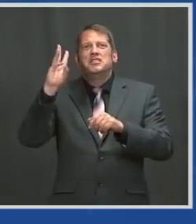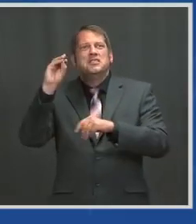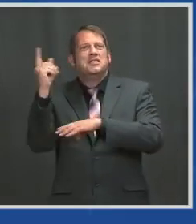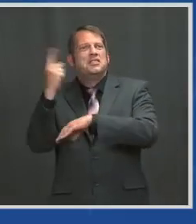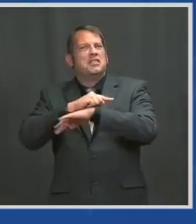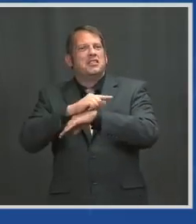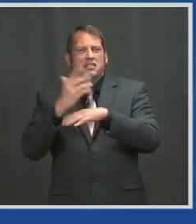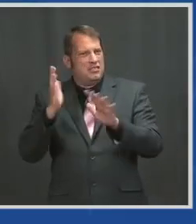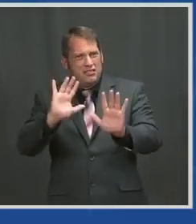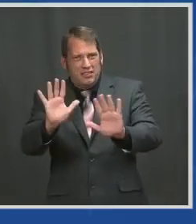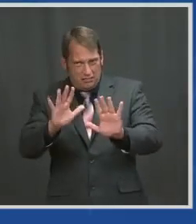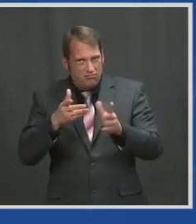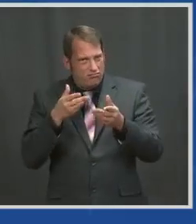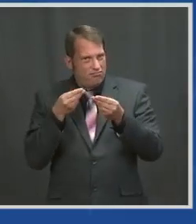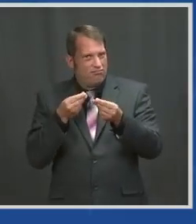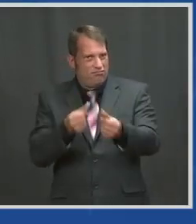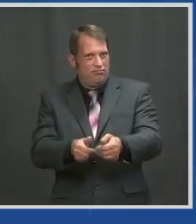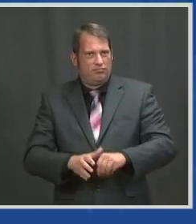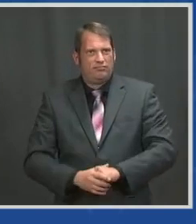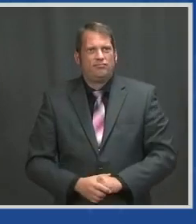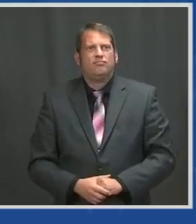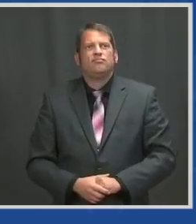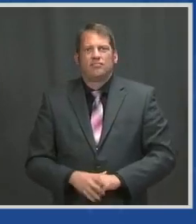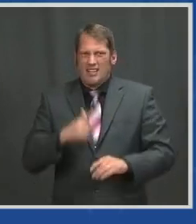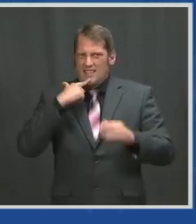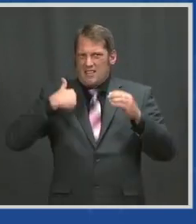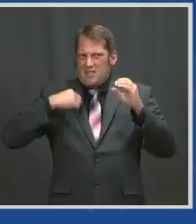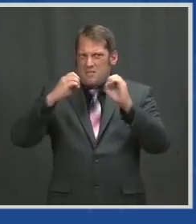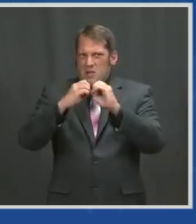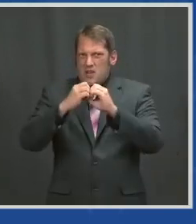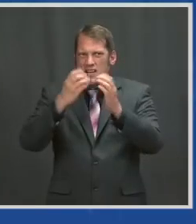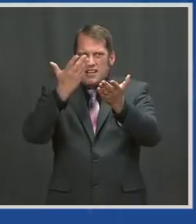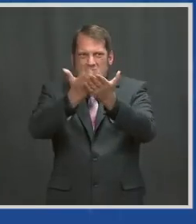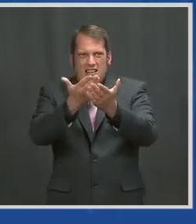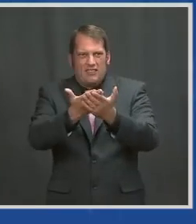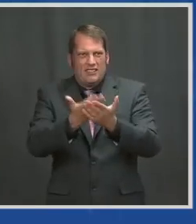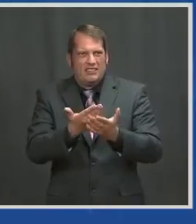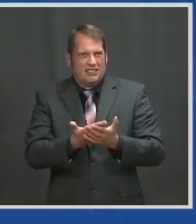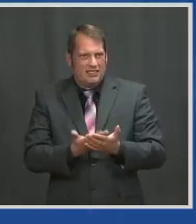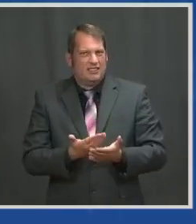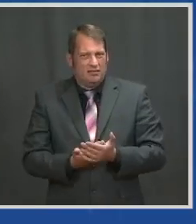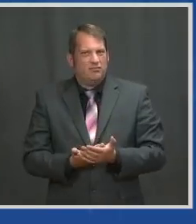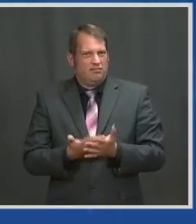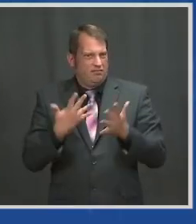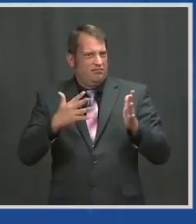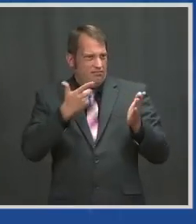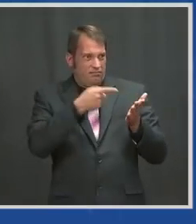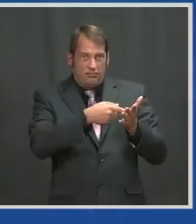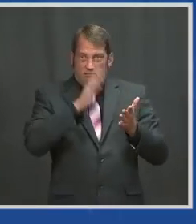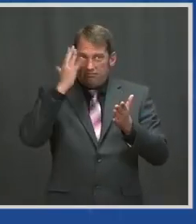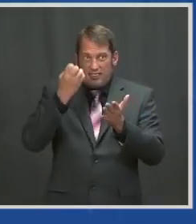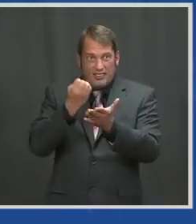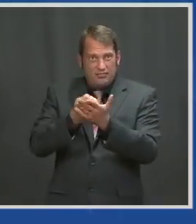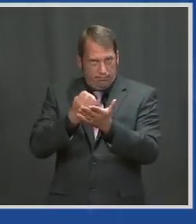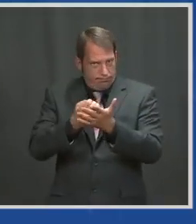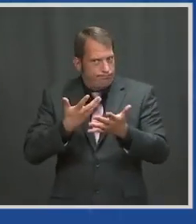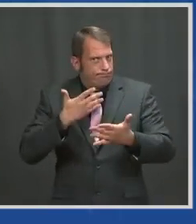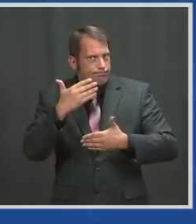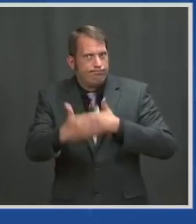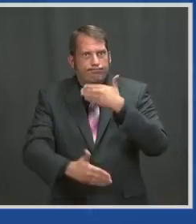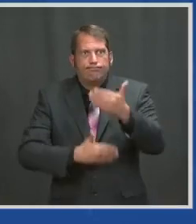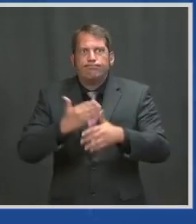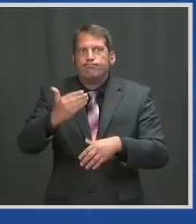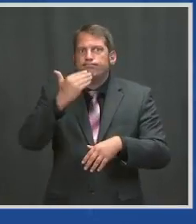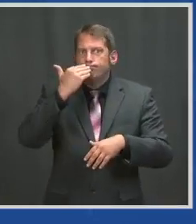evidence that our economy is moving in the right direction. But it's clear we have a long way to go. All told, our economy has added more